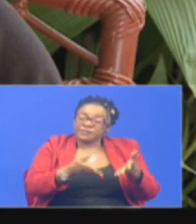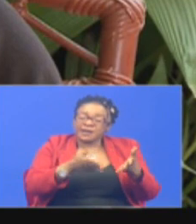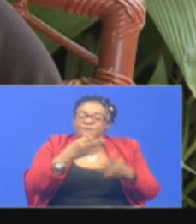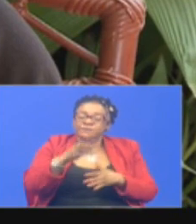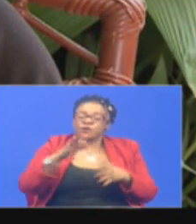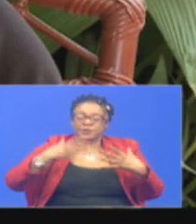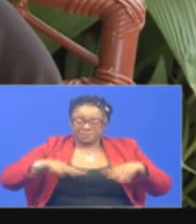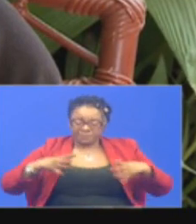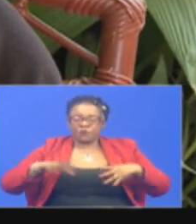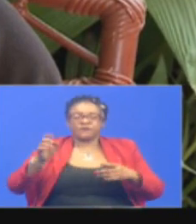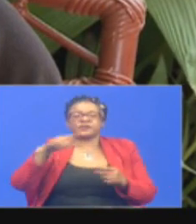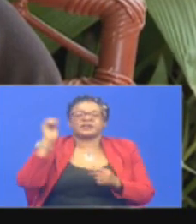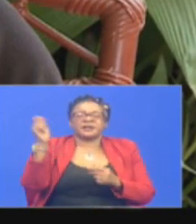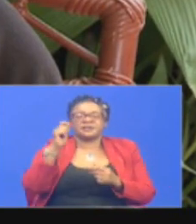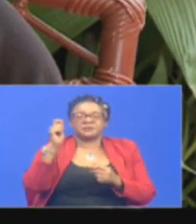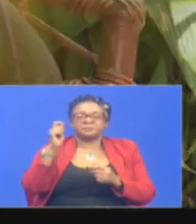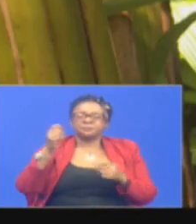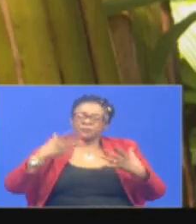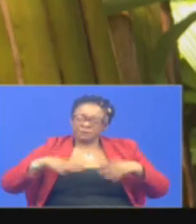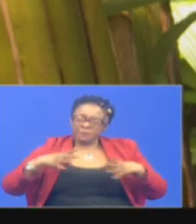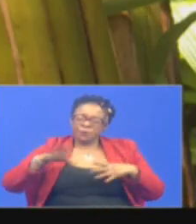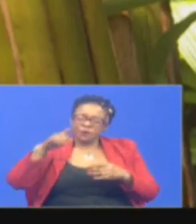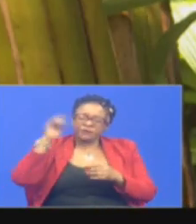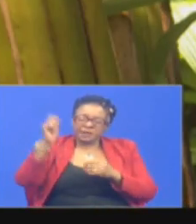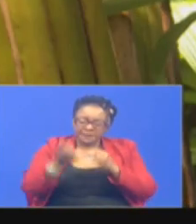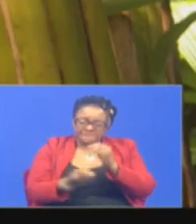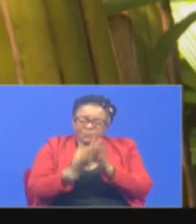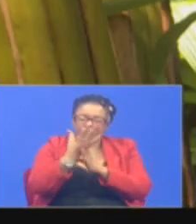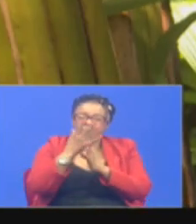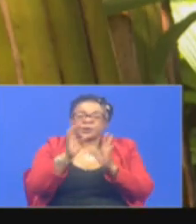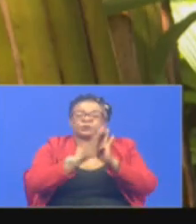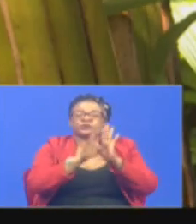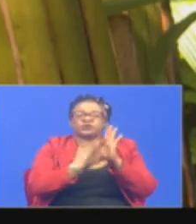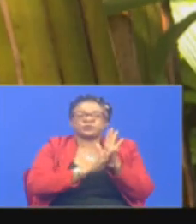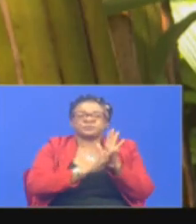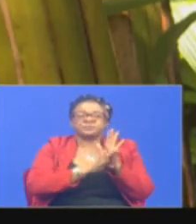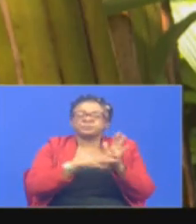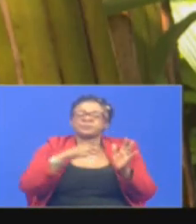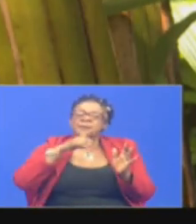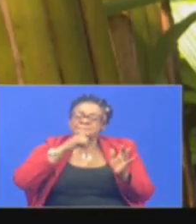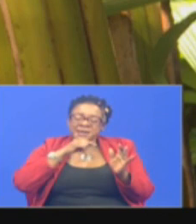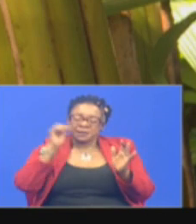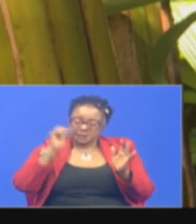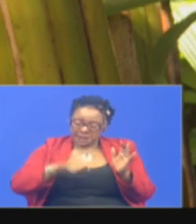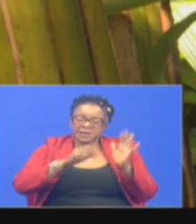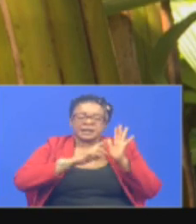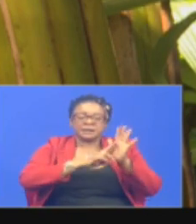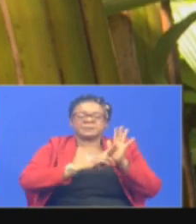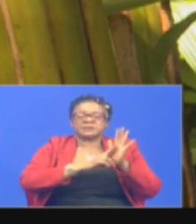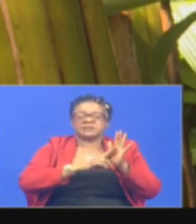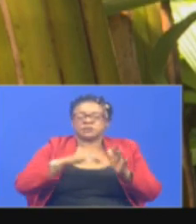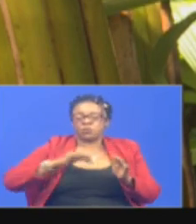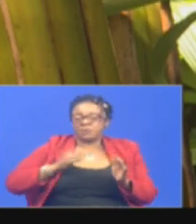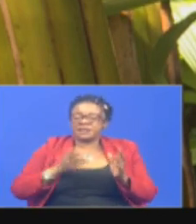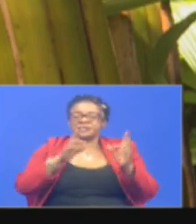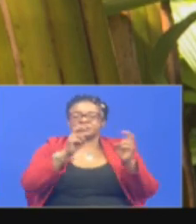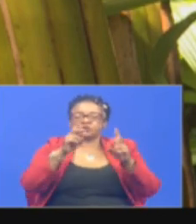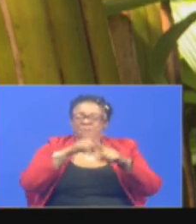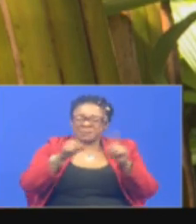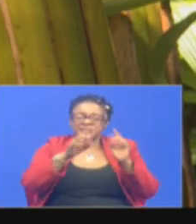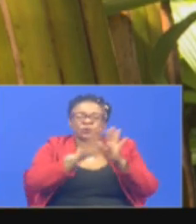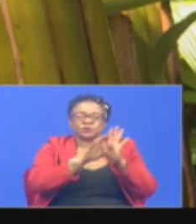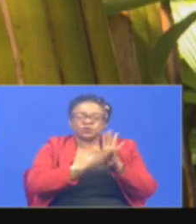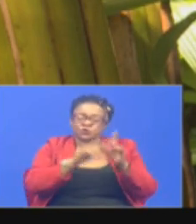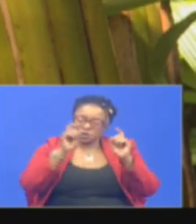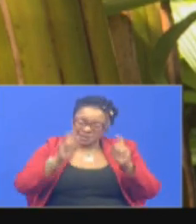Kenya promulgated the constitution. We're not saying men can't represent women's issues. We're saying the constitution requires that all of us be on this